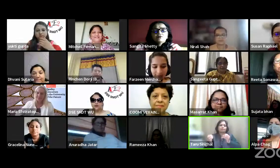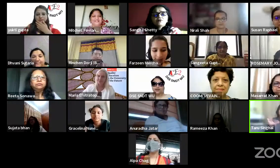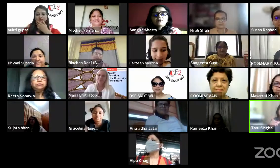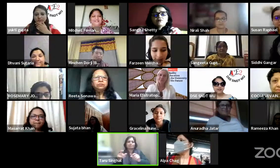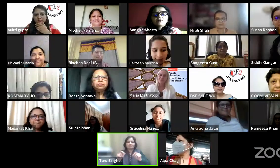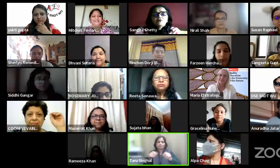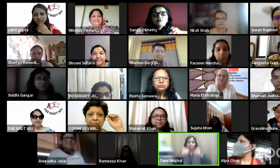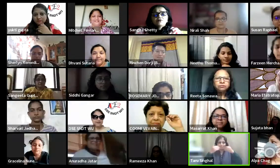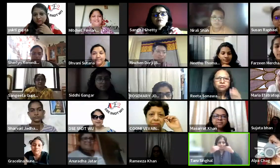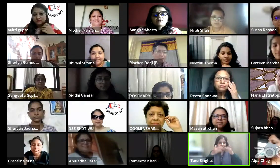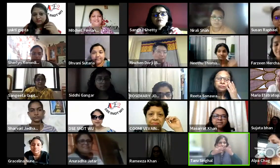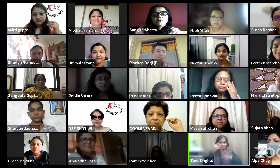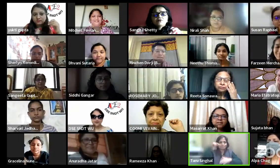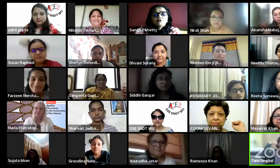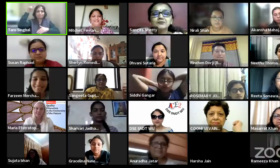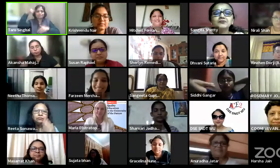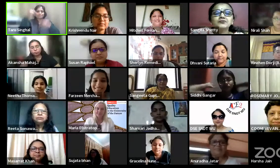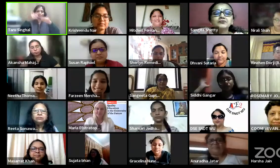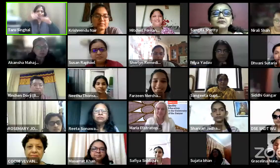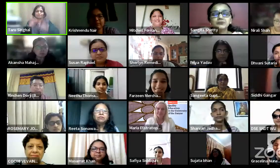switch on your cameras, please.